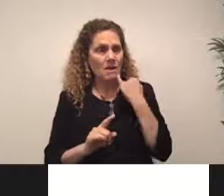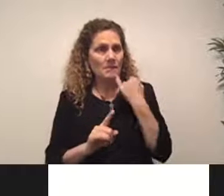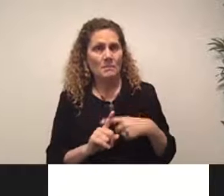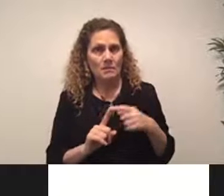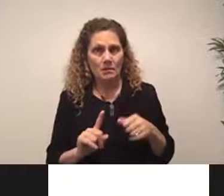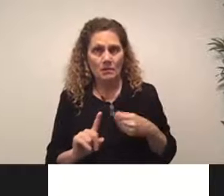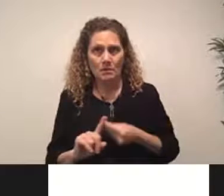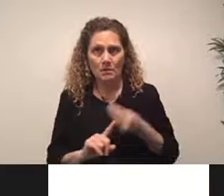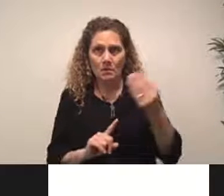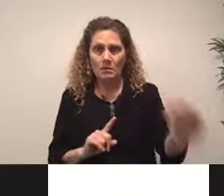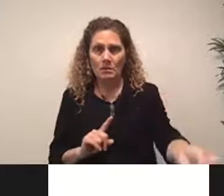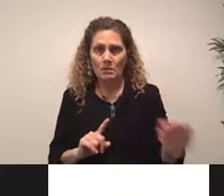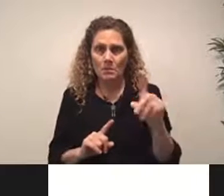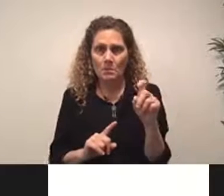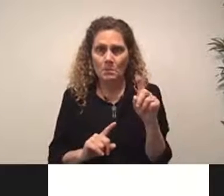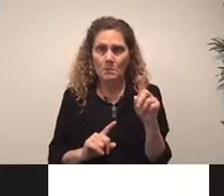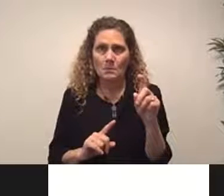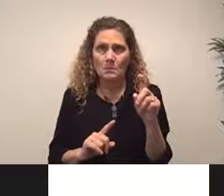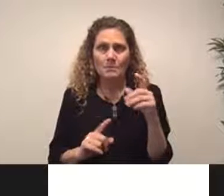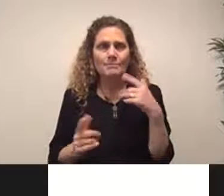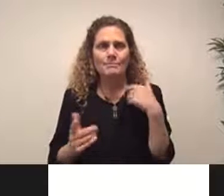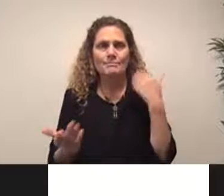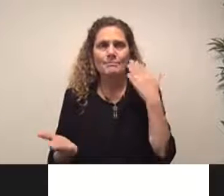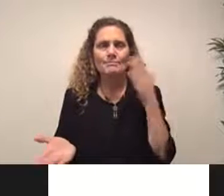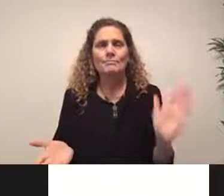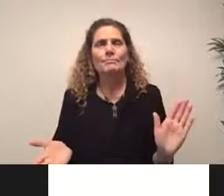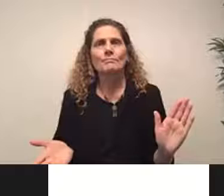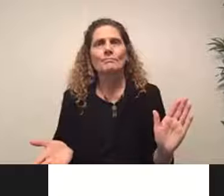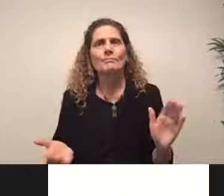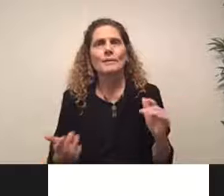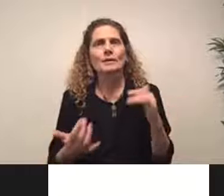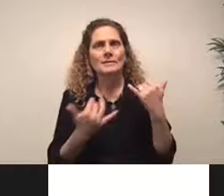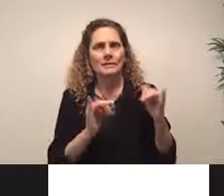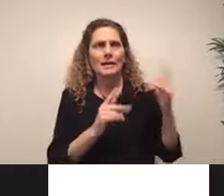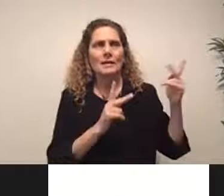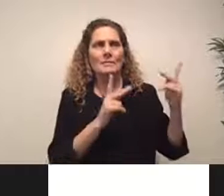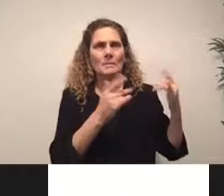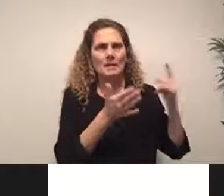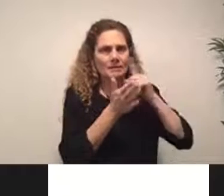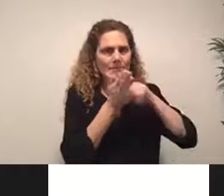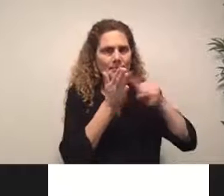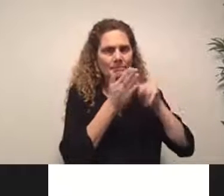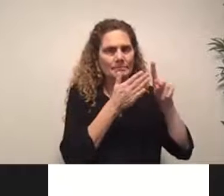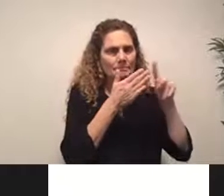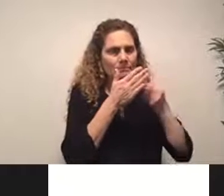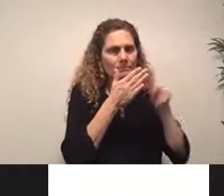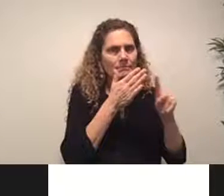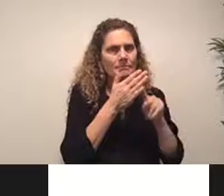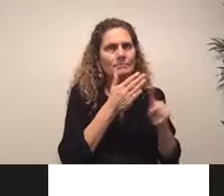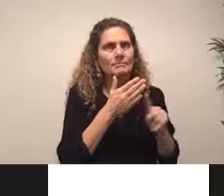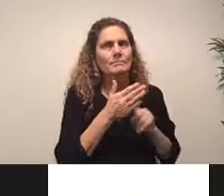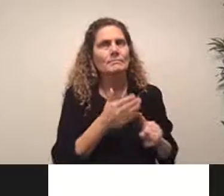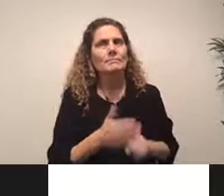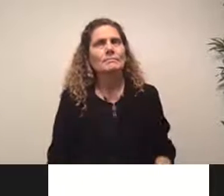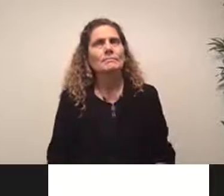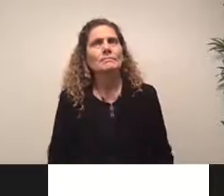That's something that they're still testing. So if you get the vaccination, and not that many people have gotten thus far, and I'm talking about